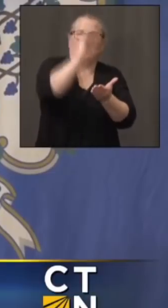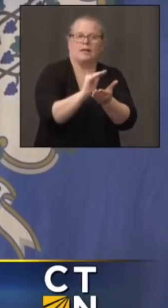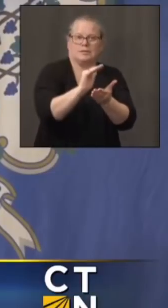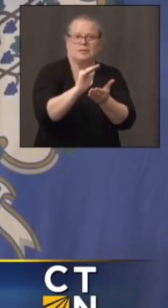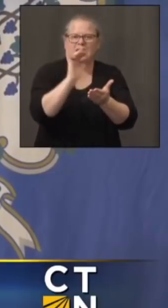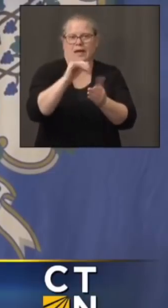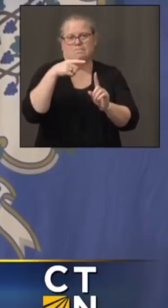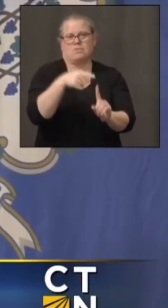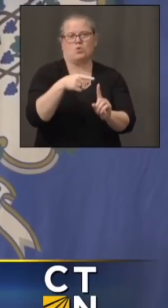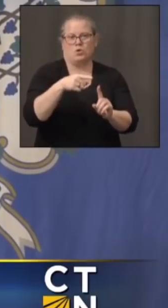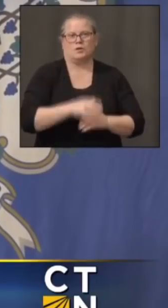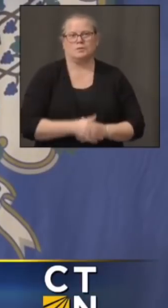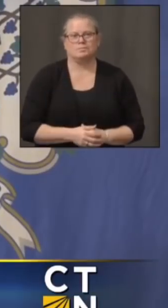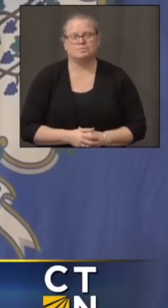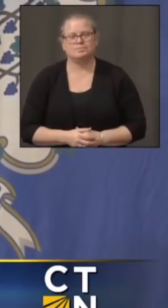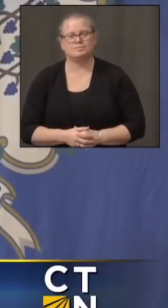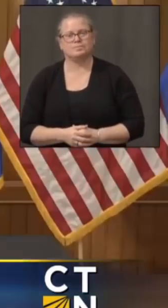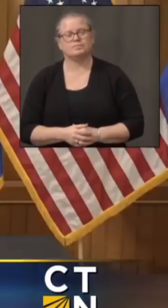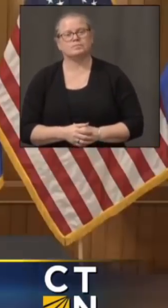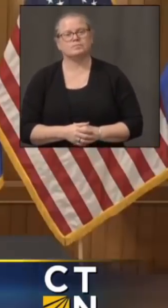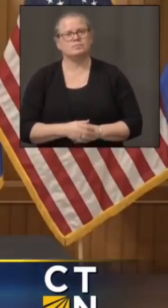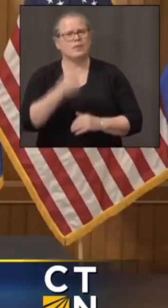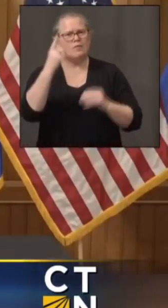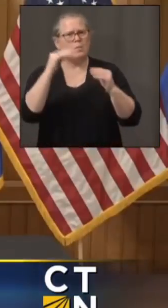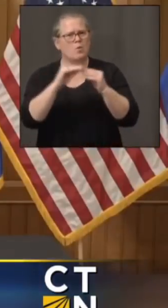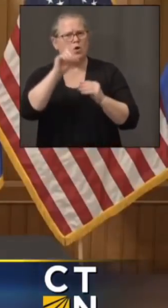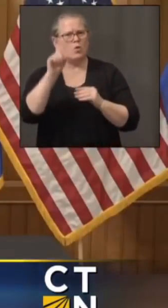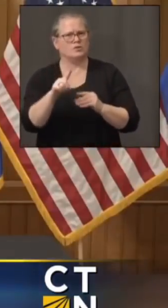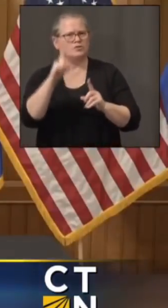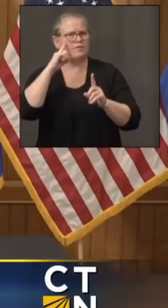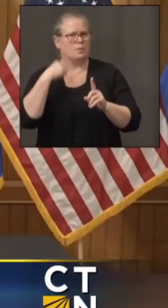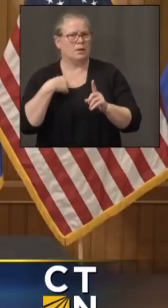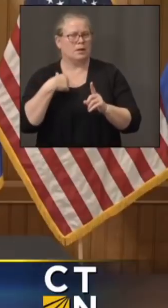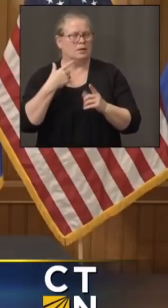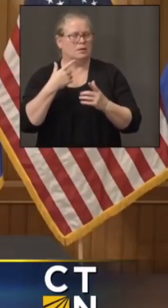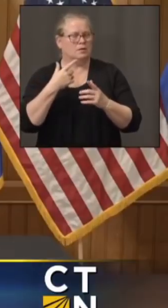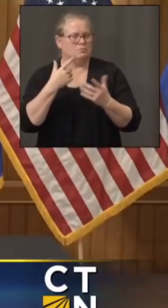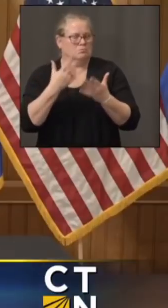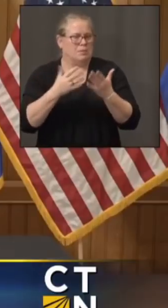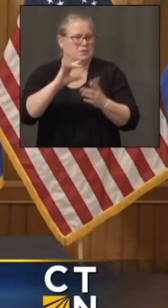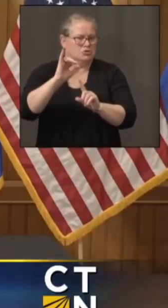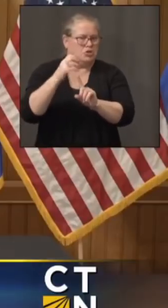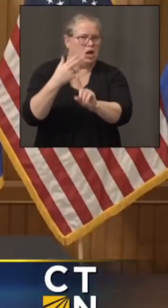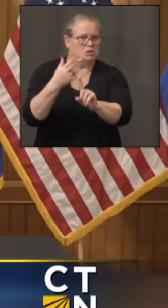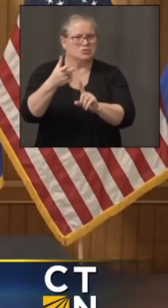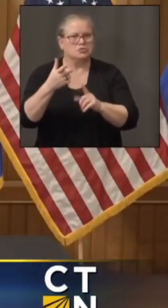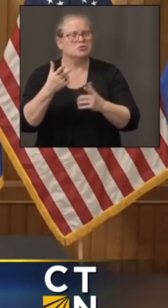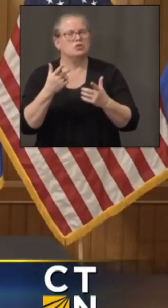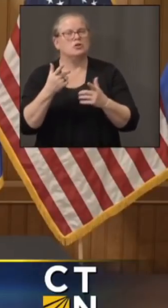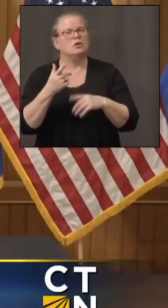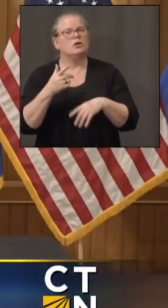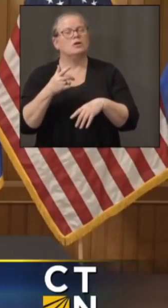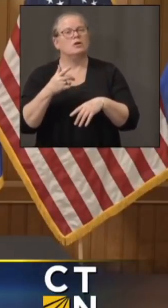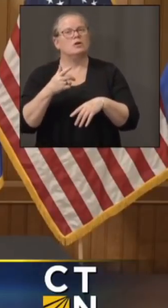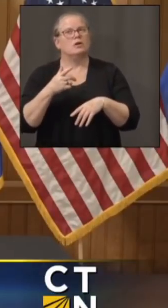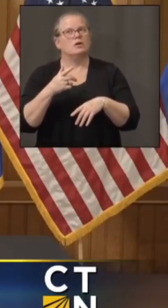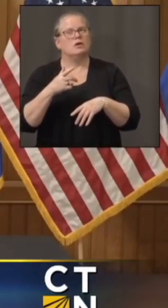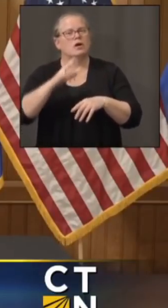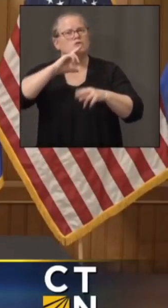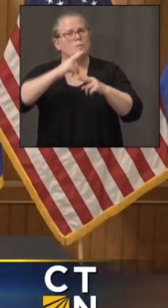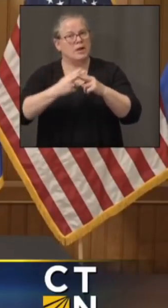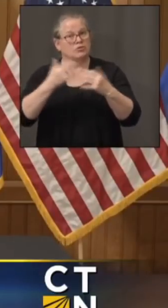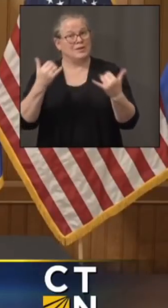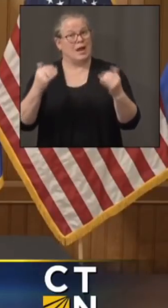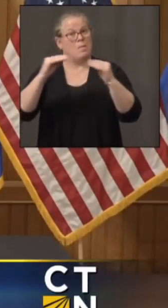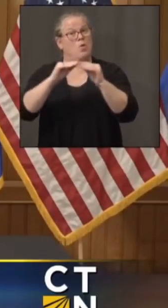question for me, and I guess it would be for Josh. You mentioned that you added 30 new testing sites. We're about more